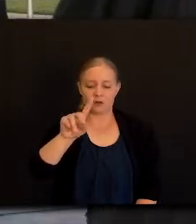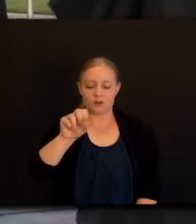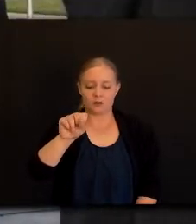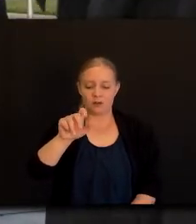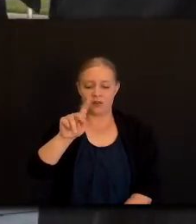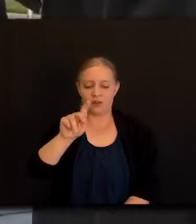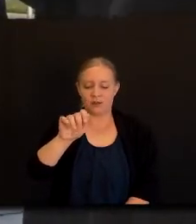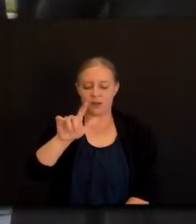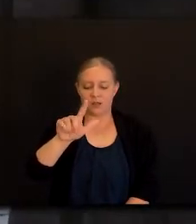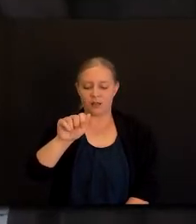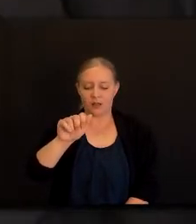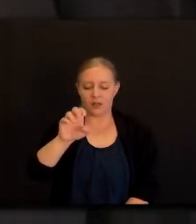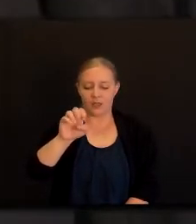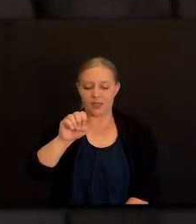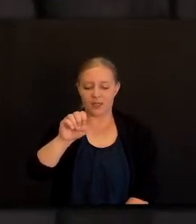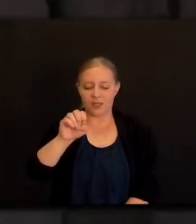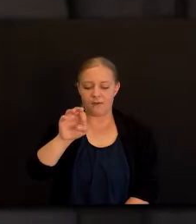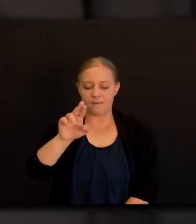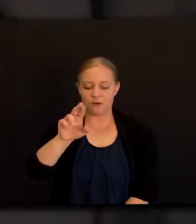Kayla Ann Eford.